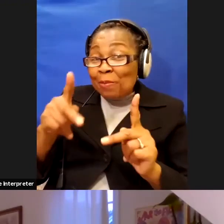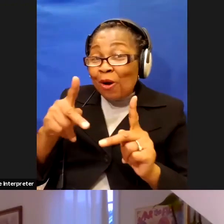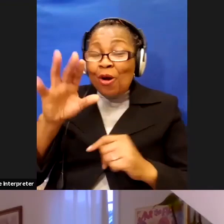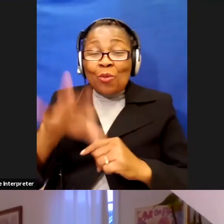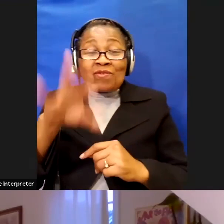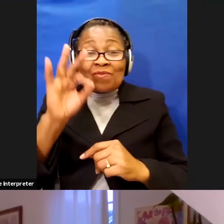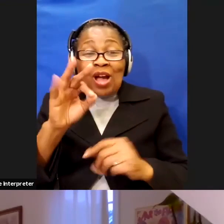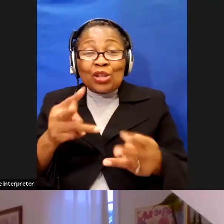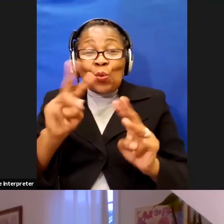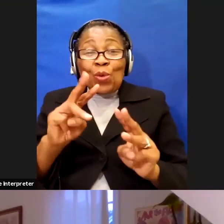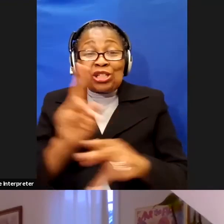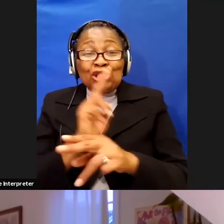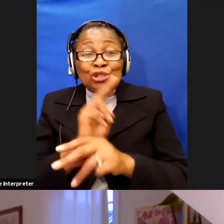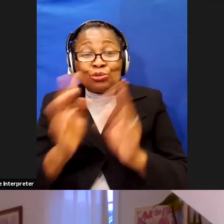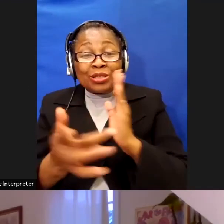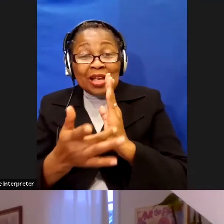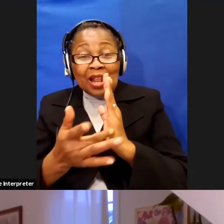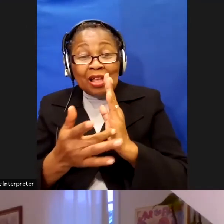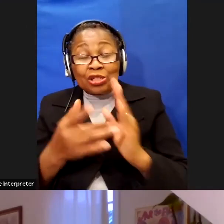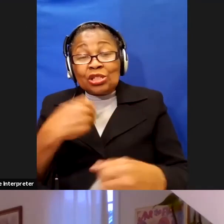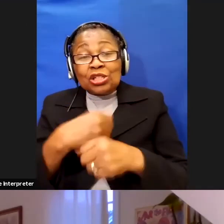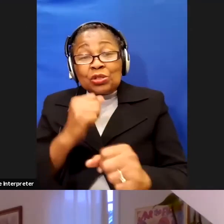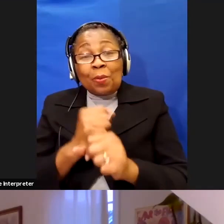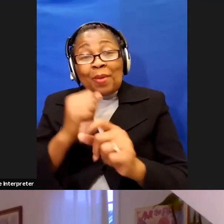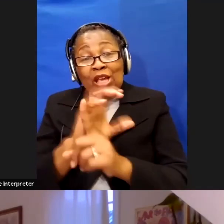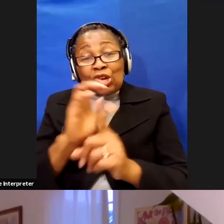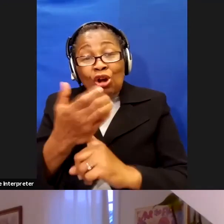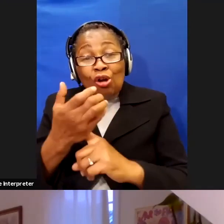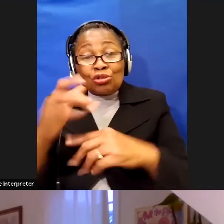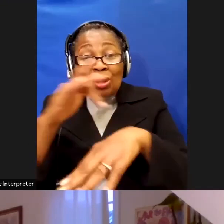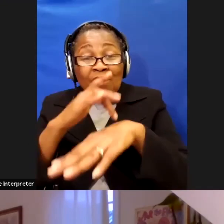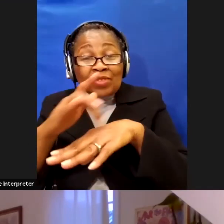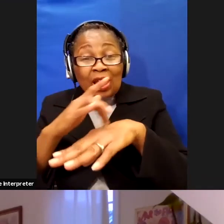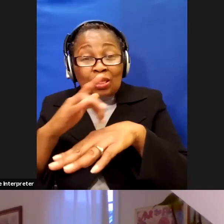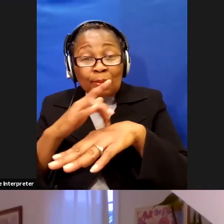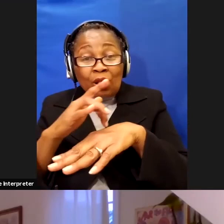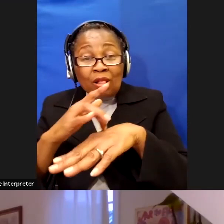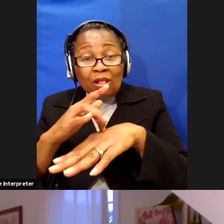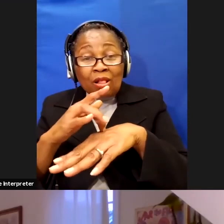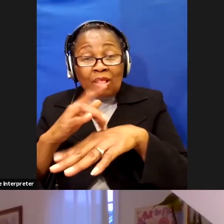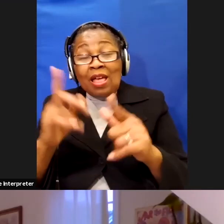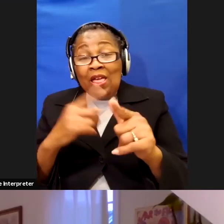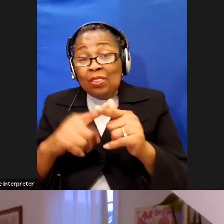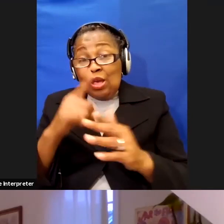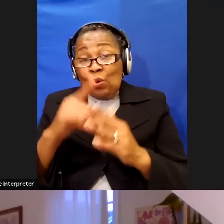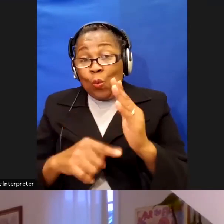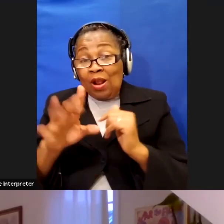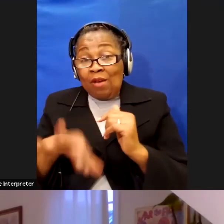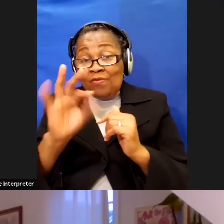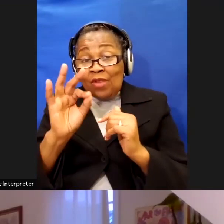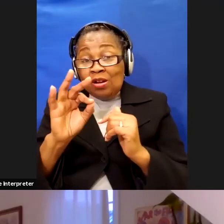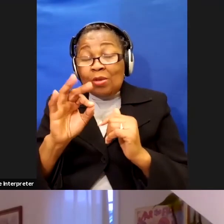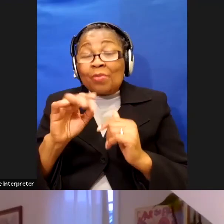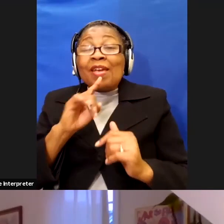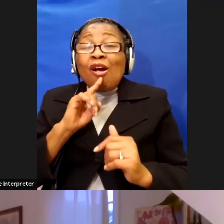use technology to make culture available. And then what I'm finding is that they are